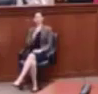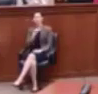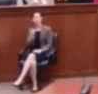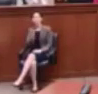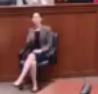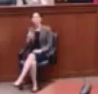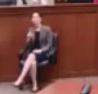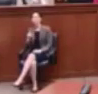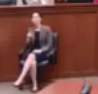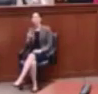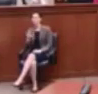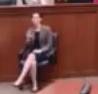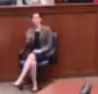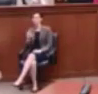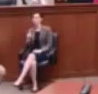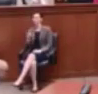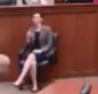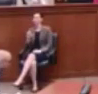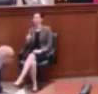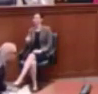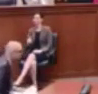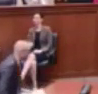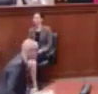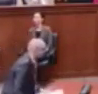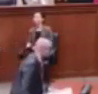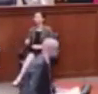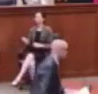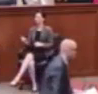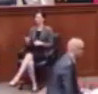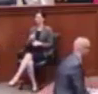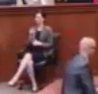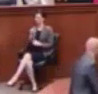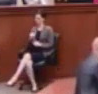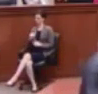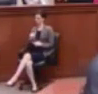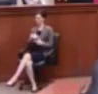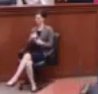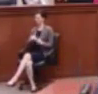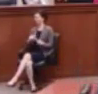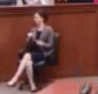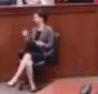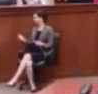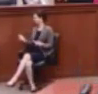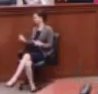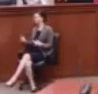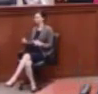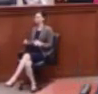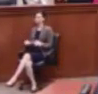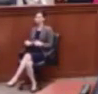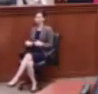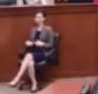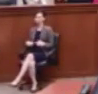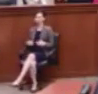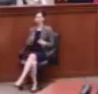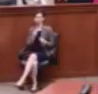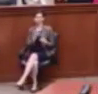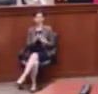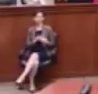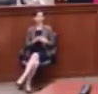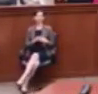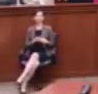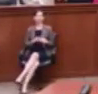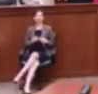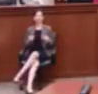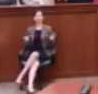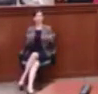Bradford. So I'm gonna ask the first question, then I'll turn it over to my fellow BESE members. I will say that I agree